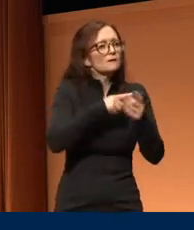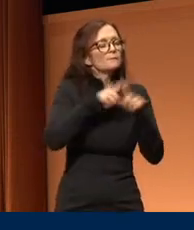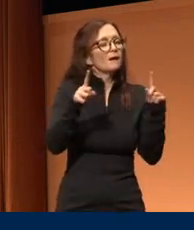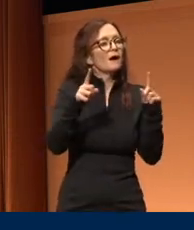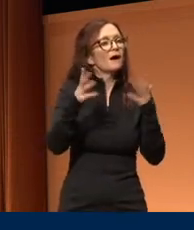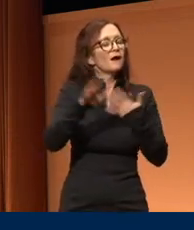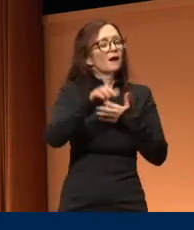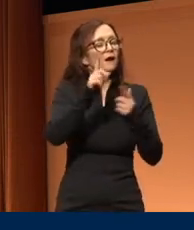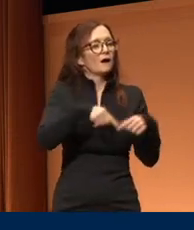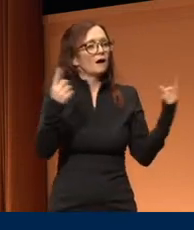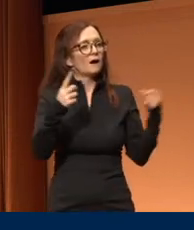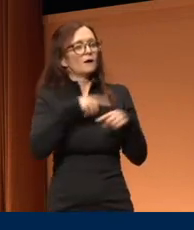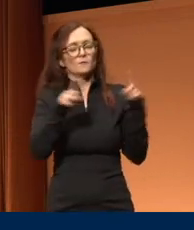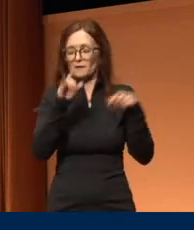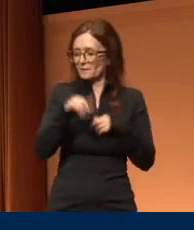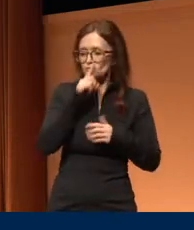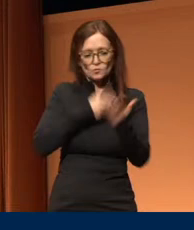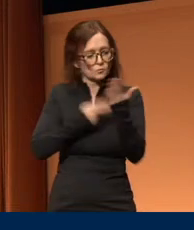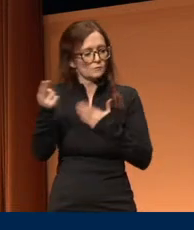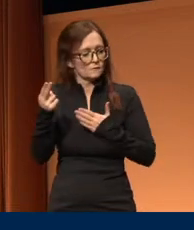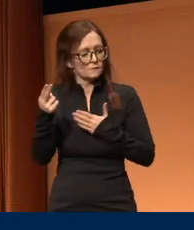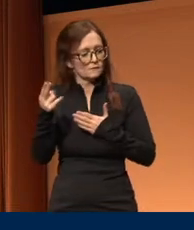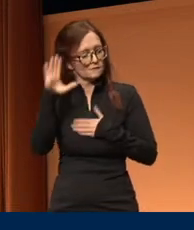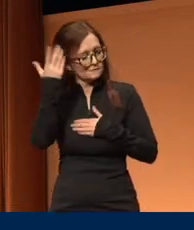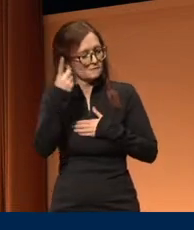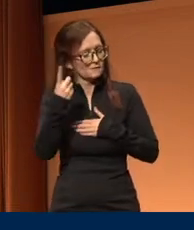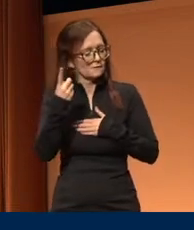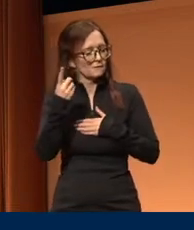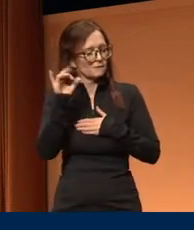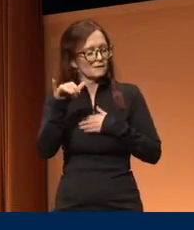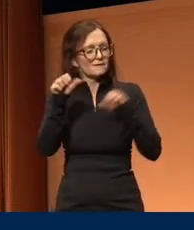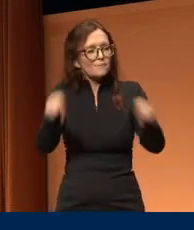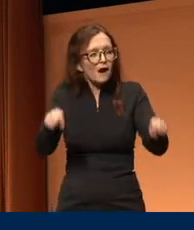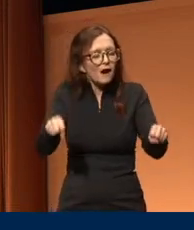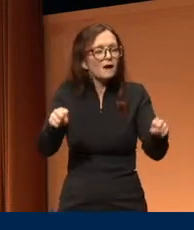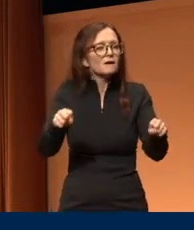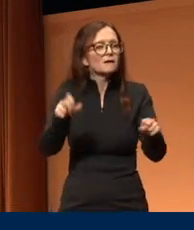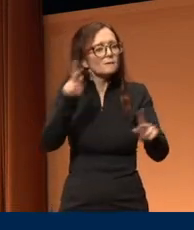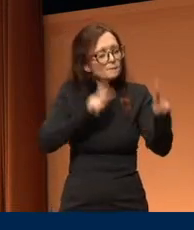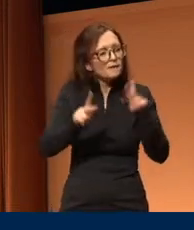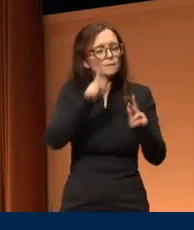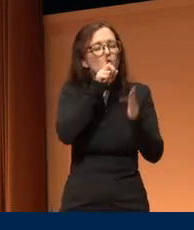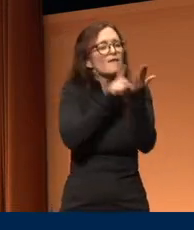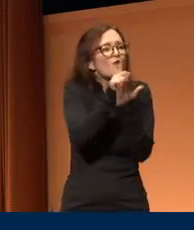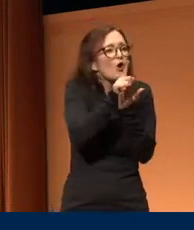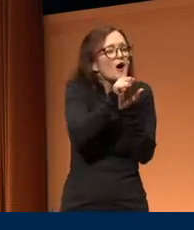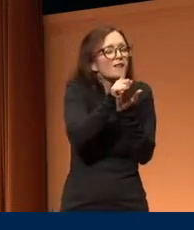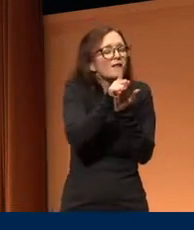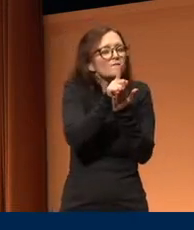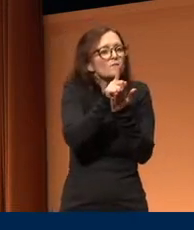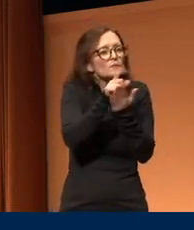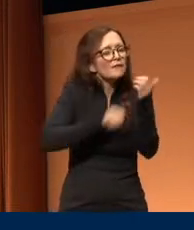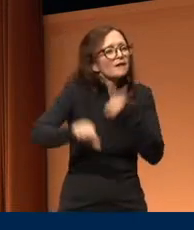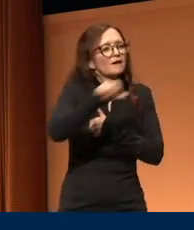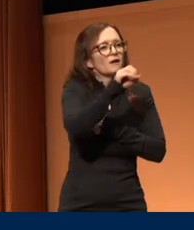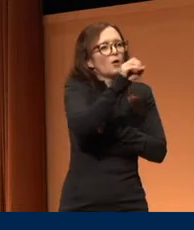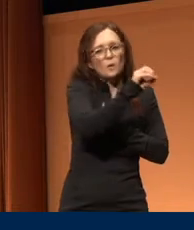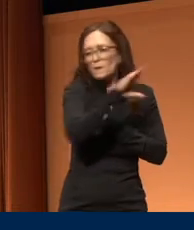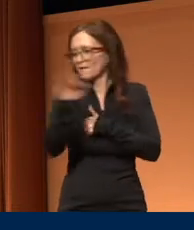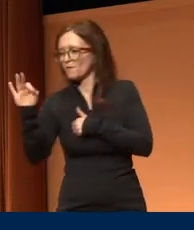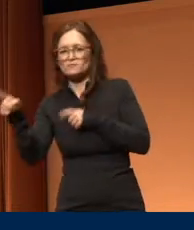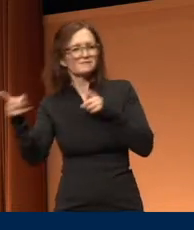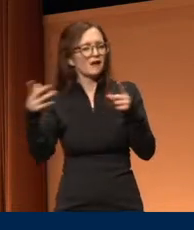conversely, an orientation toward the truth seems to have made it possible for people to fall in love with each other, as Omar and François